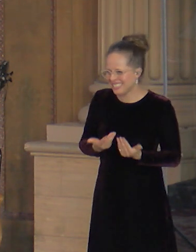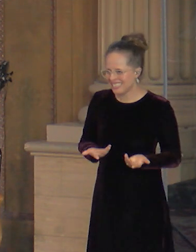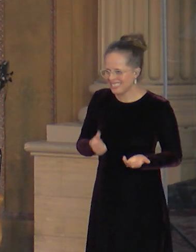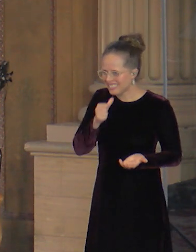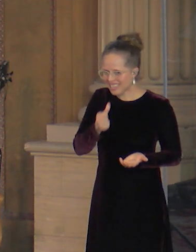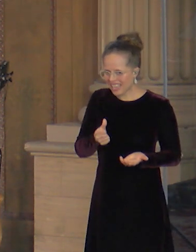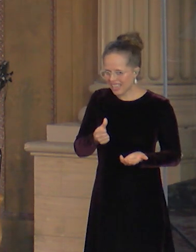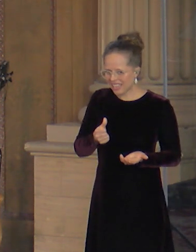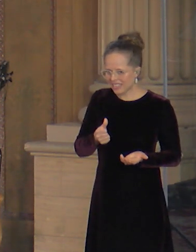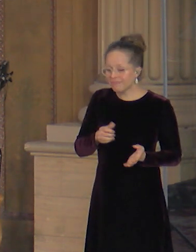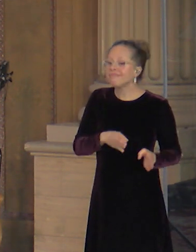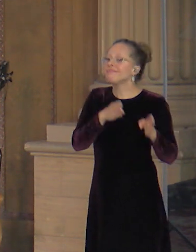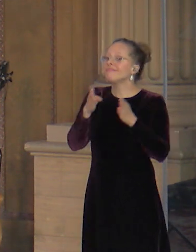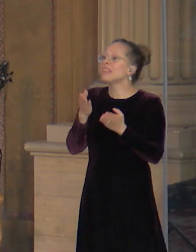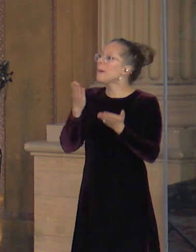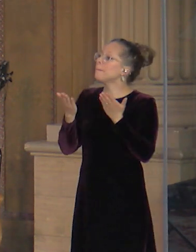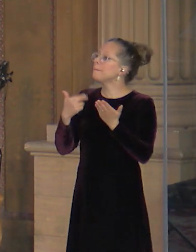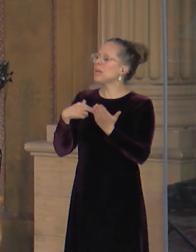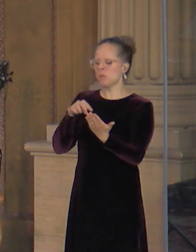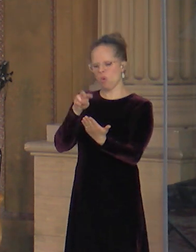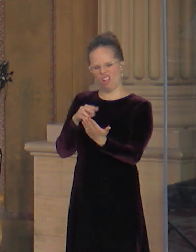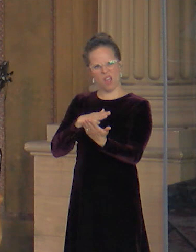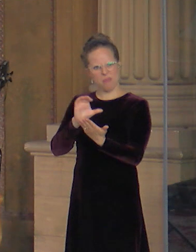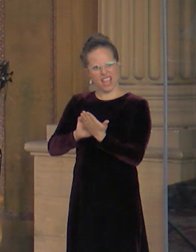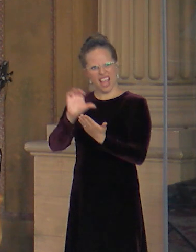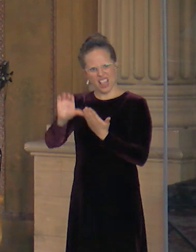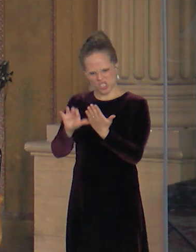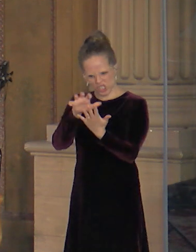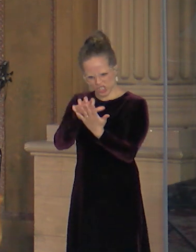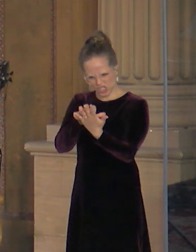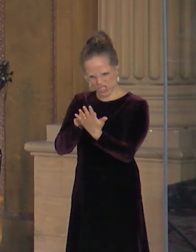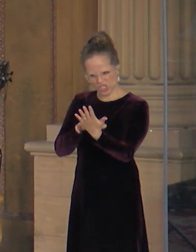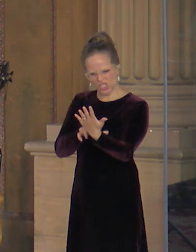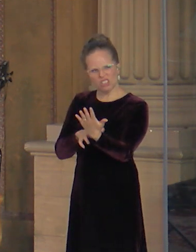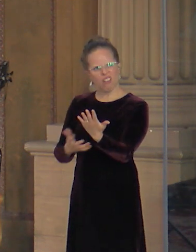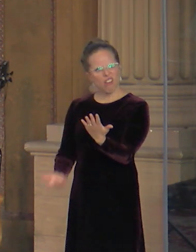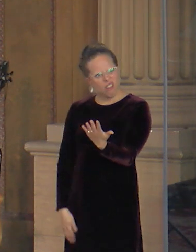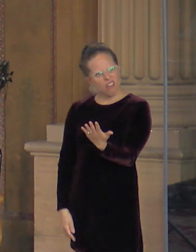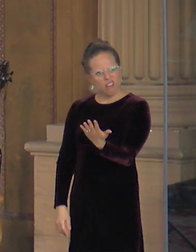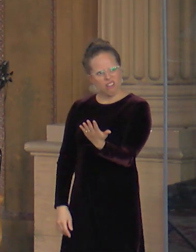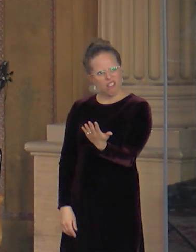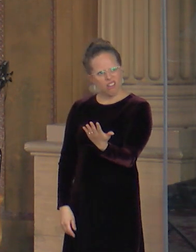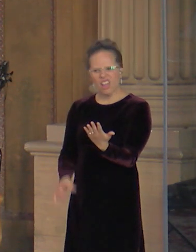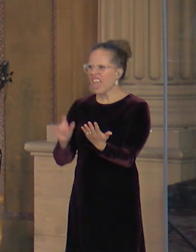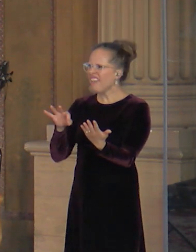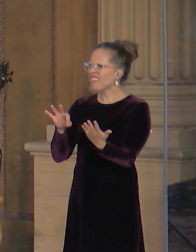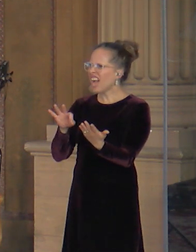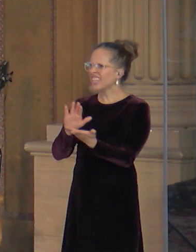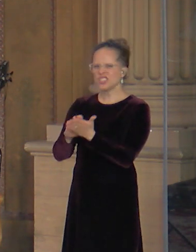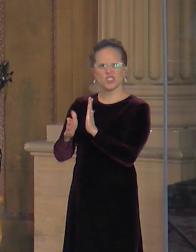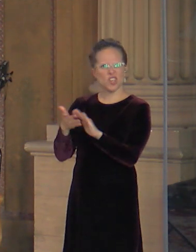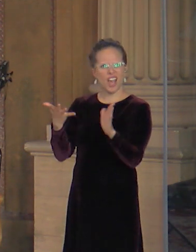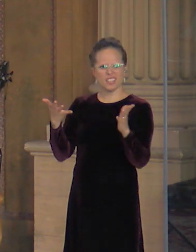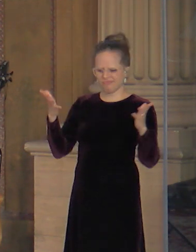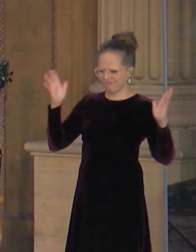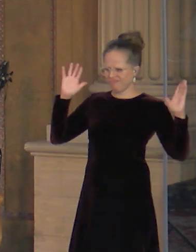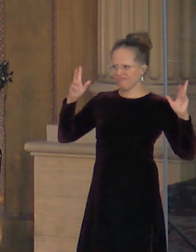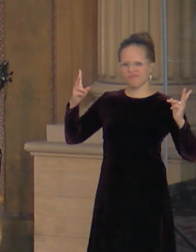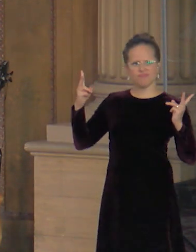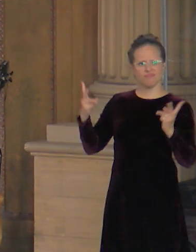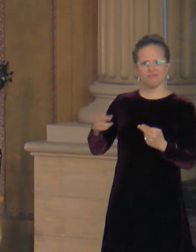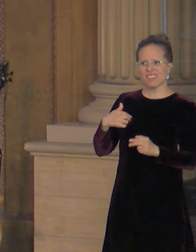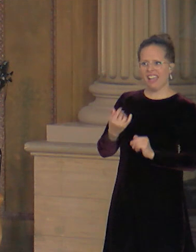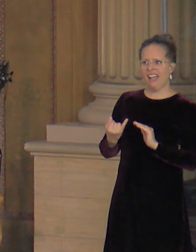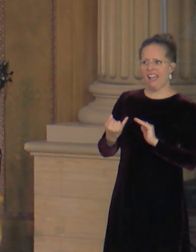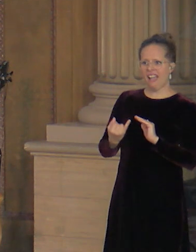or sometimes you could look at your calendar and the busyness of it and you could think you know if I just isolated myself and gave up on all this